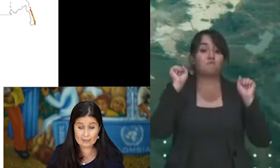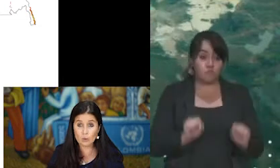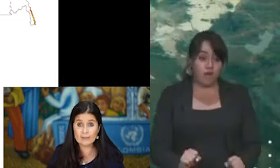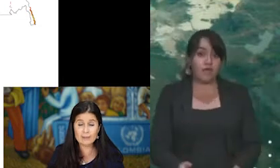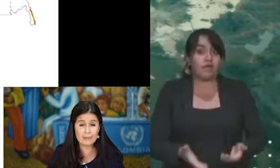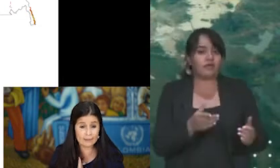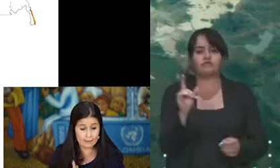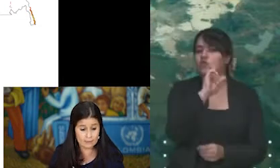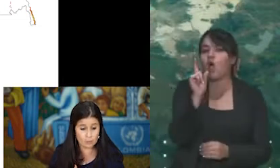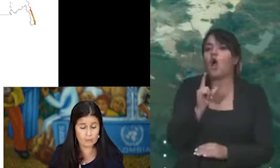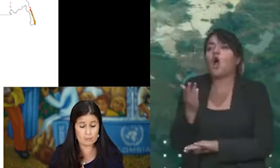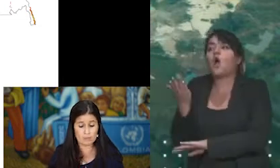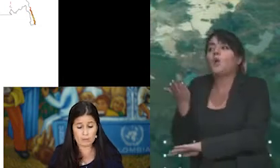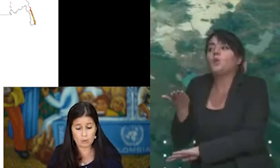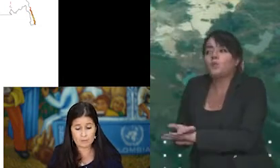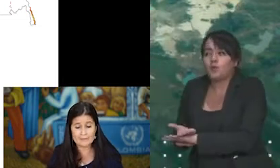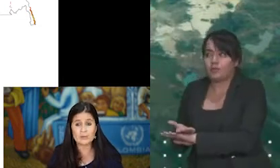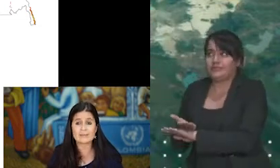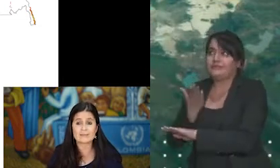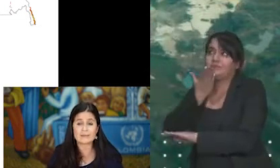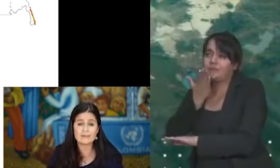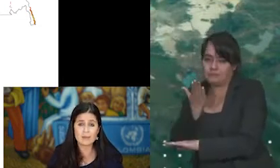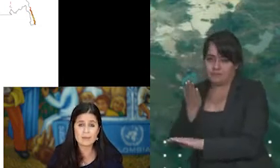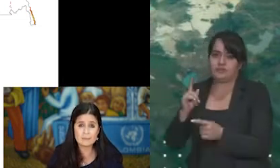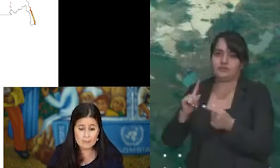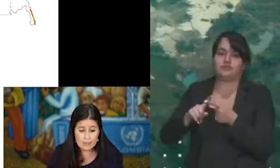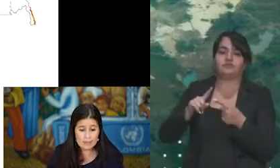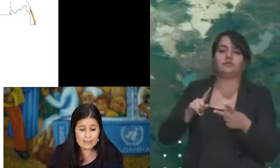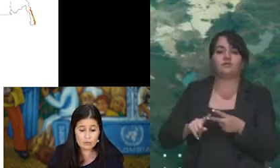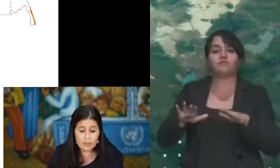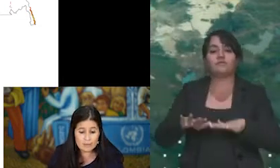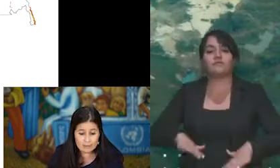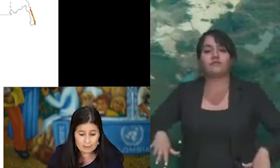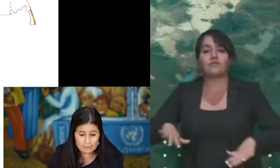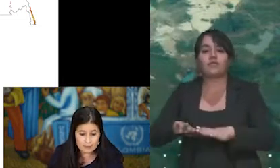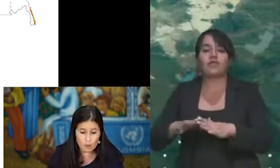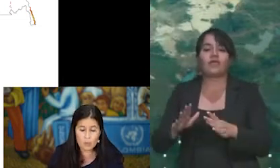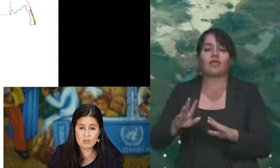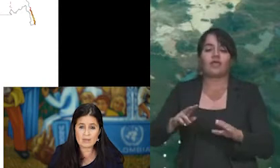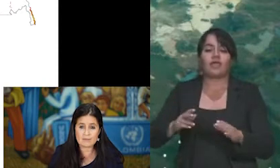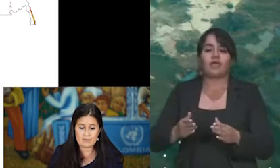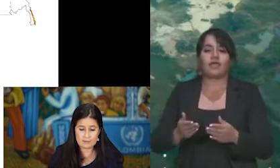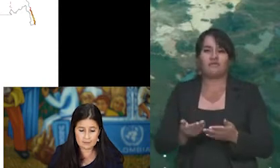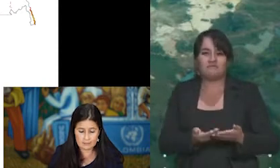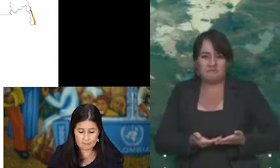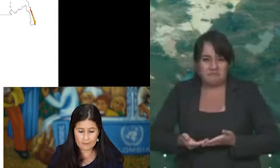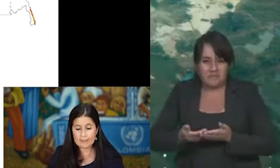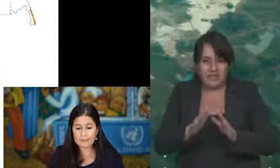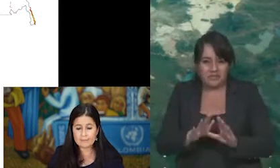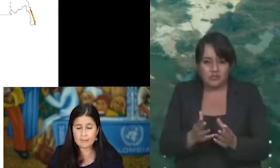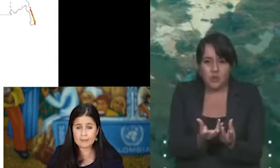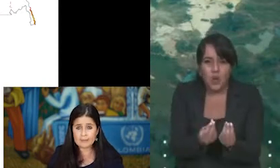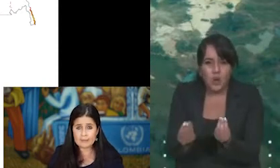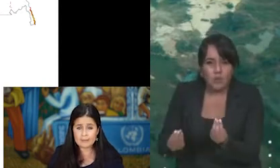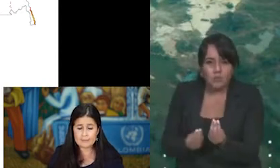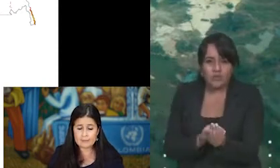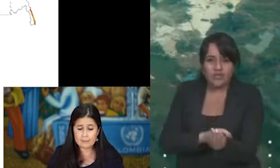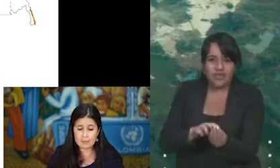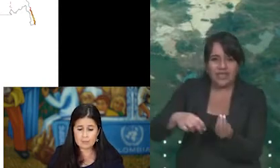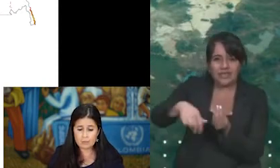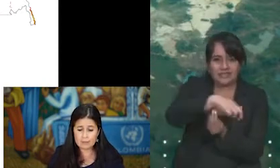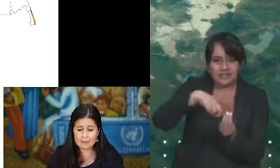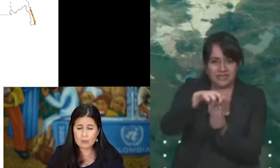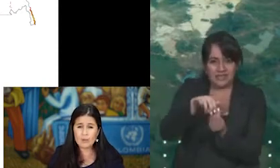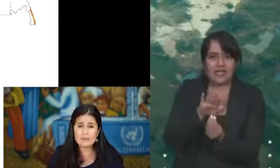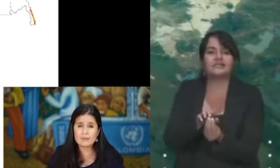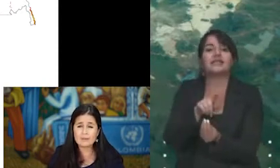ones declared as we saw previously, but the ones in procedures, and also ethnical communities. And this is pretty interesting to mention, because